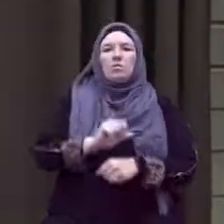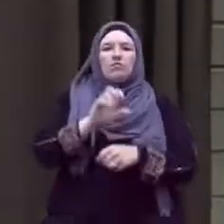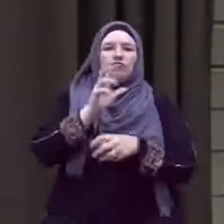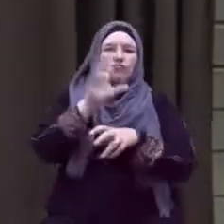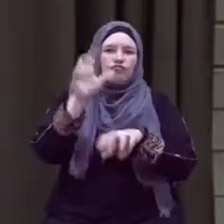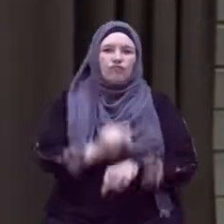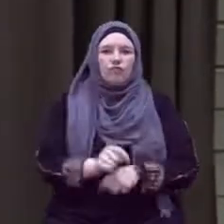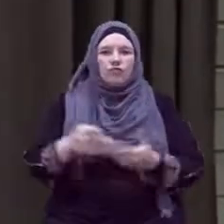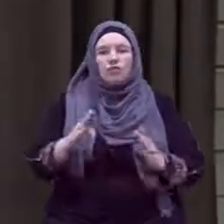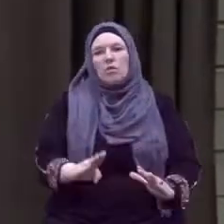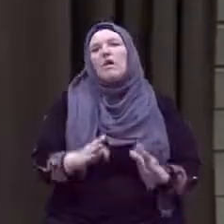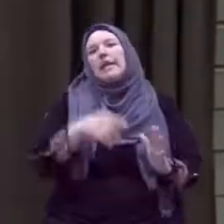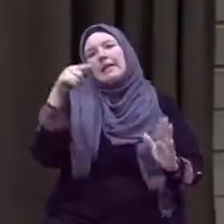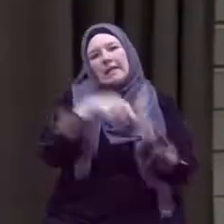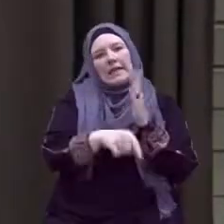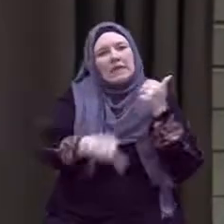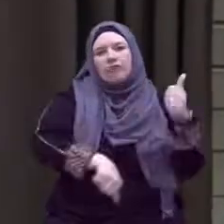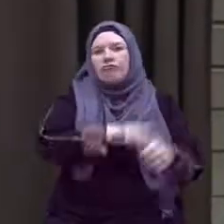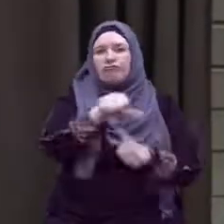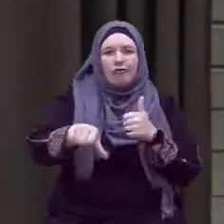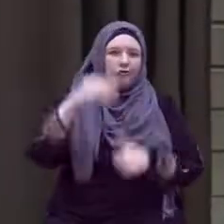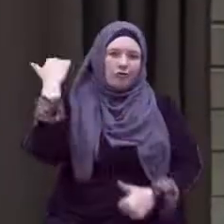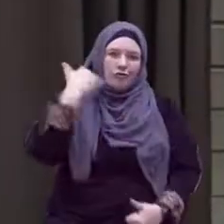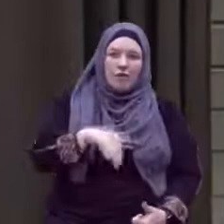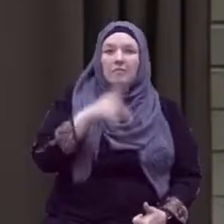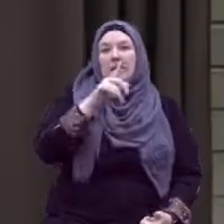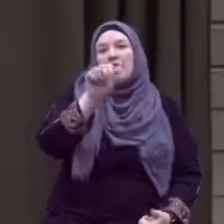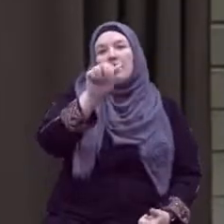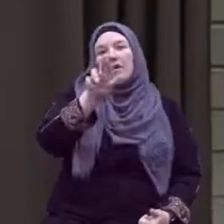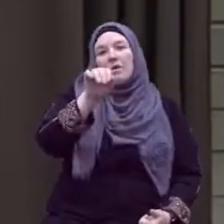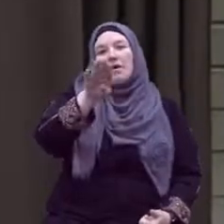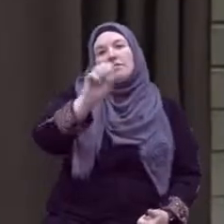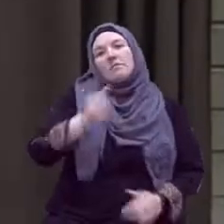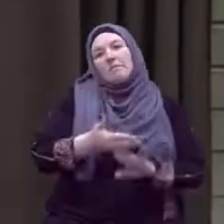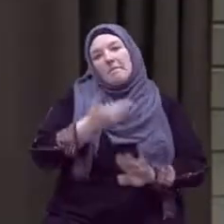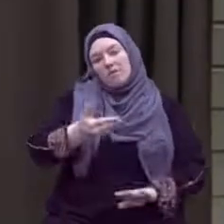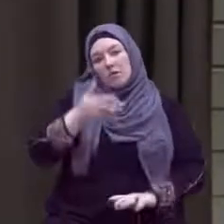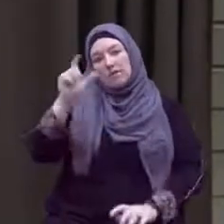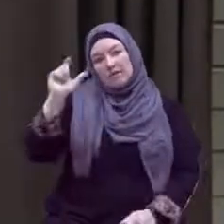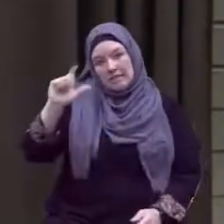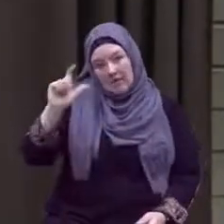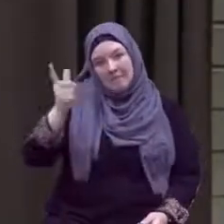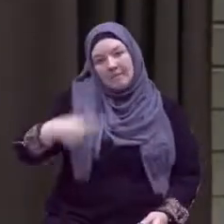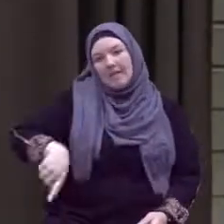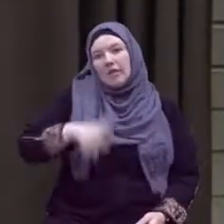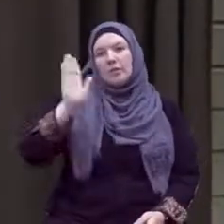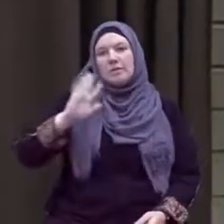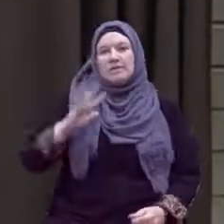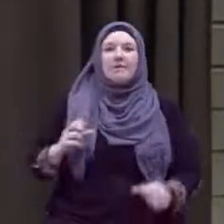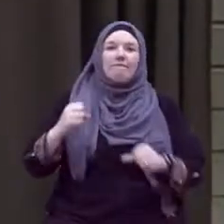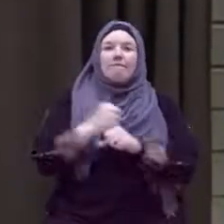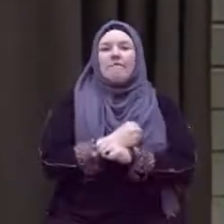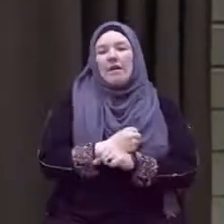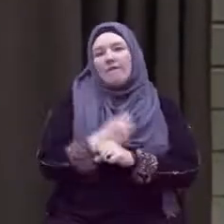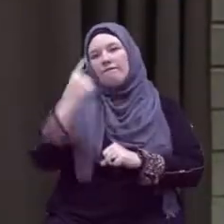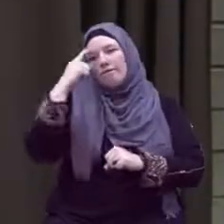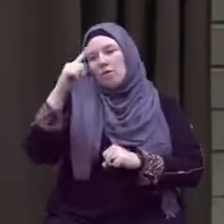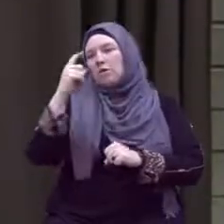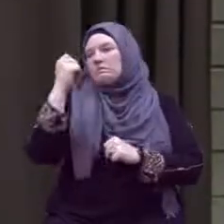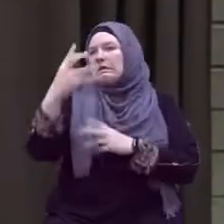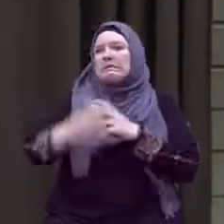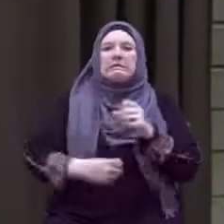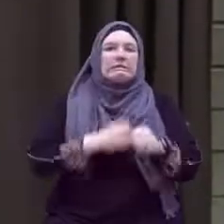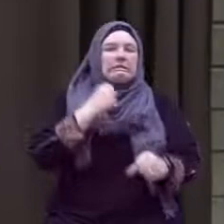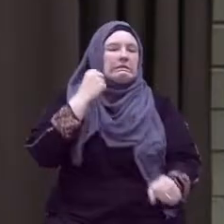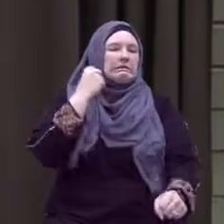chopping each other's heads. Because the Arabs before Islam, they used to fight for years